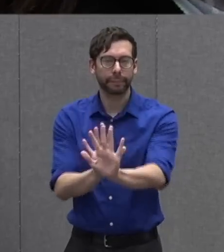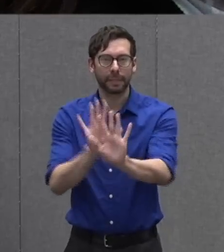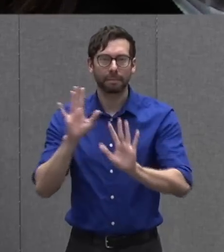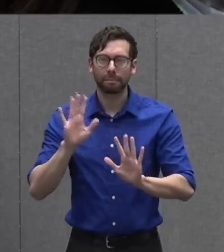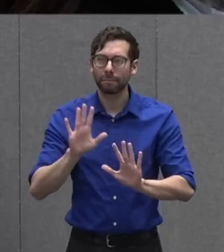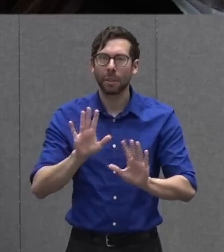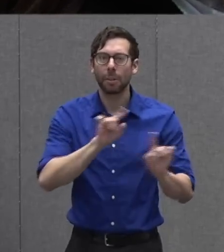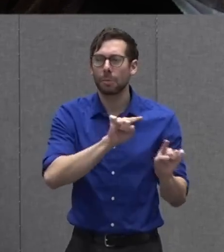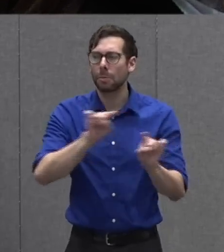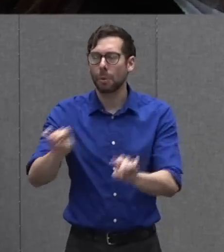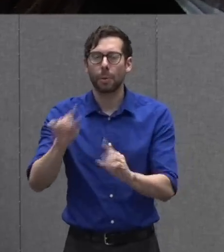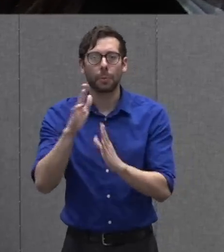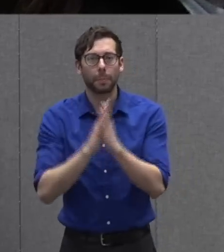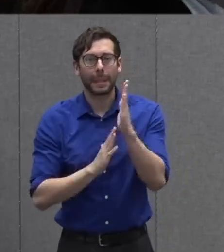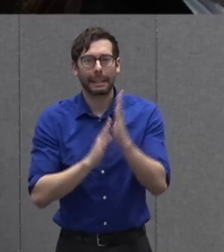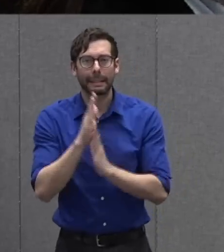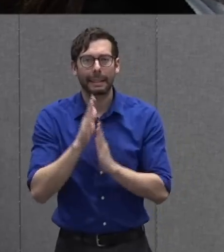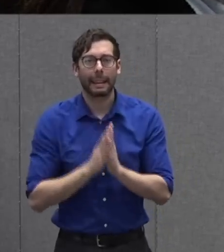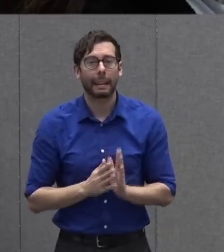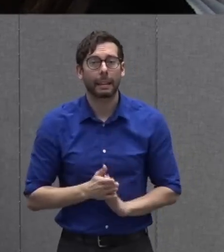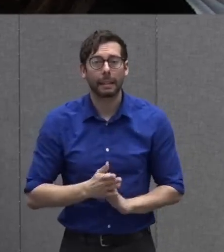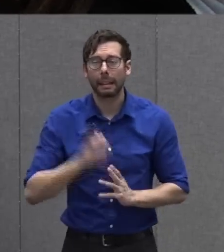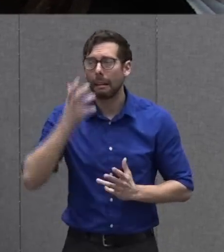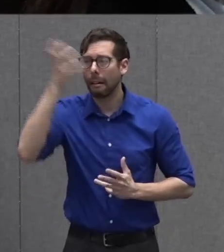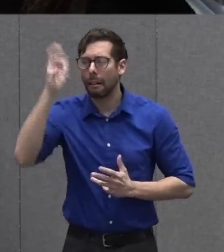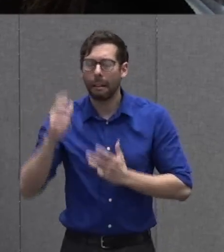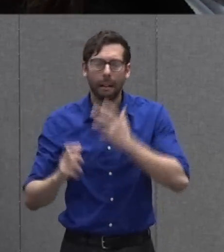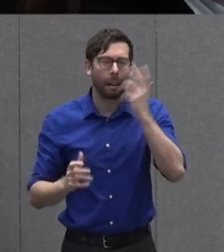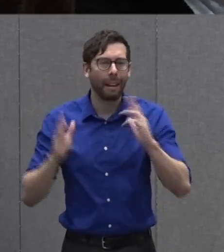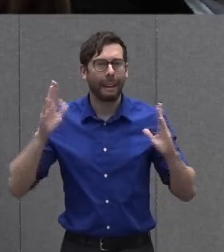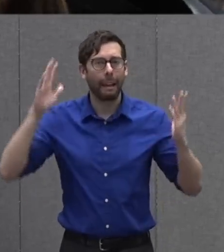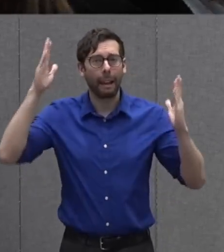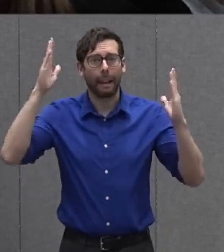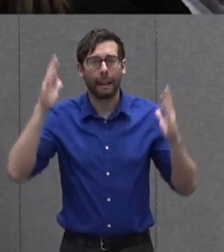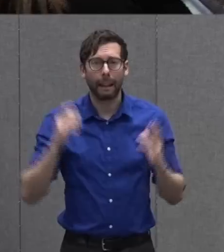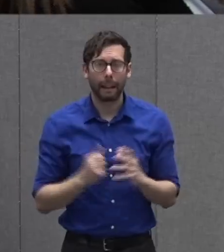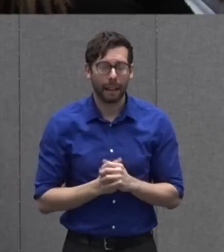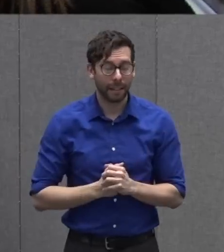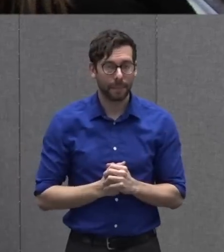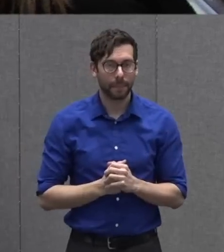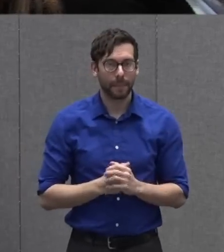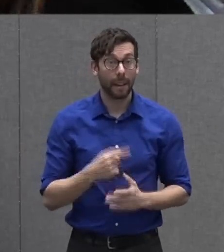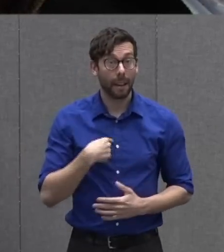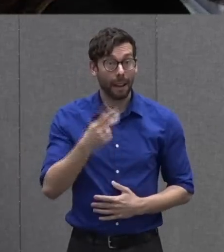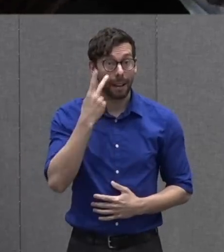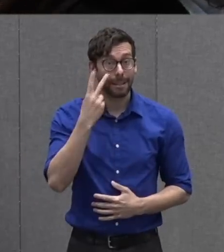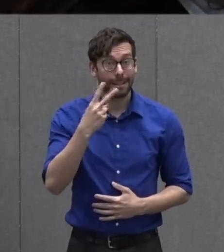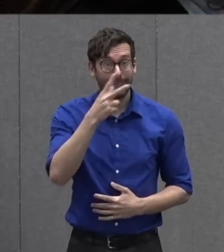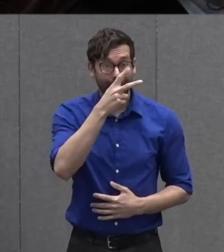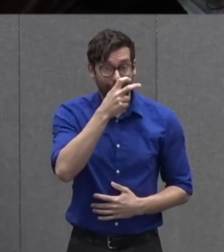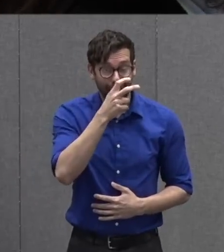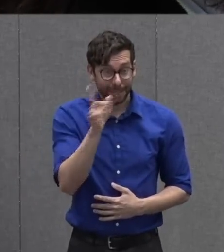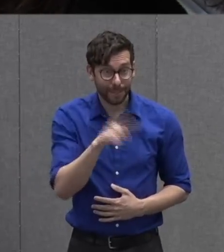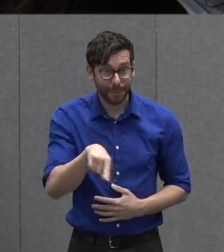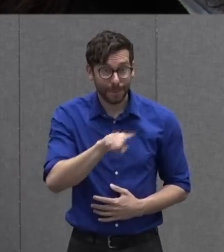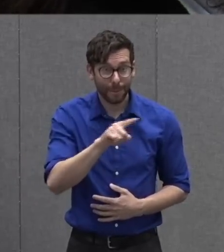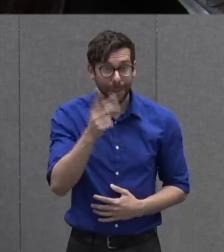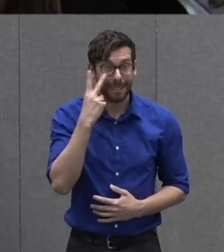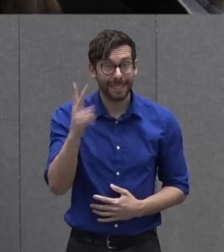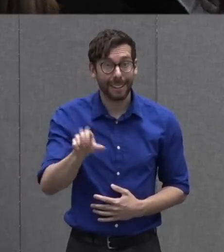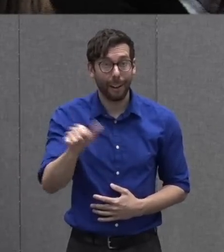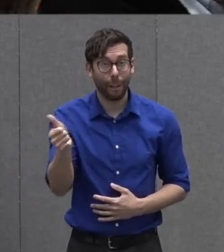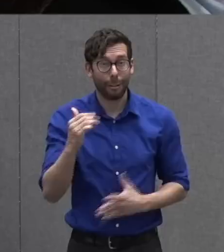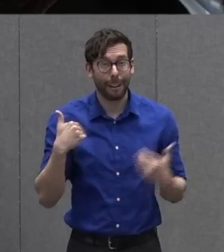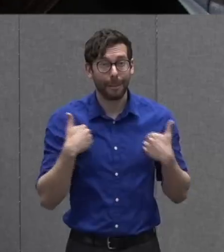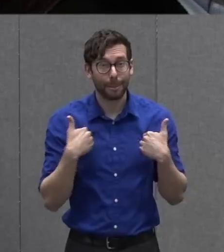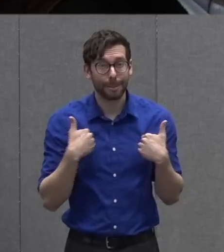and hidey-ho. I see the ants, but do you see the other animals too? There's